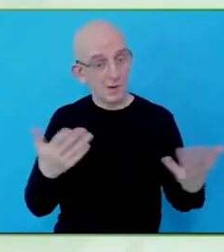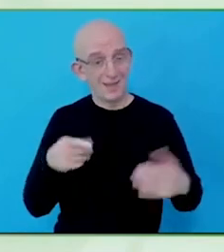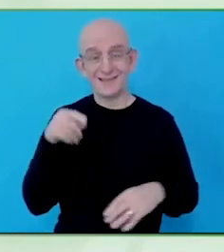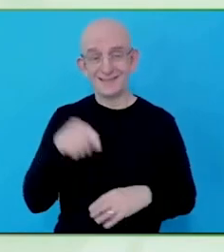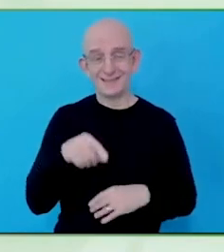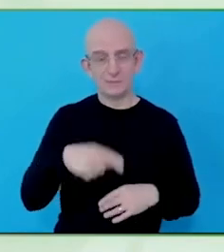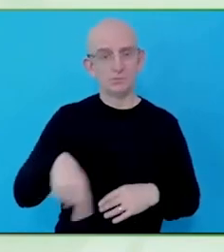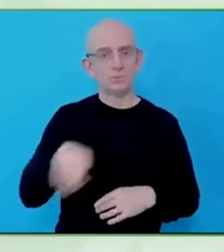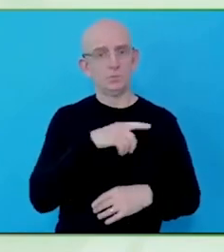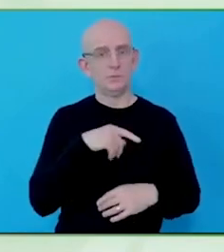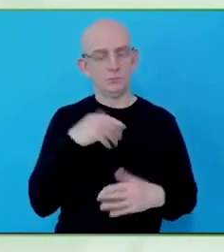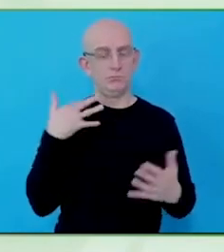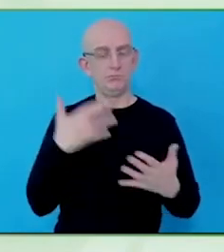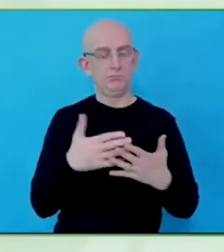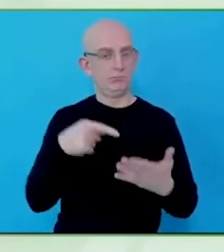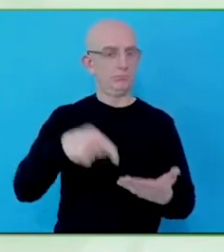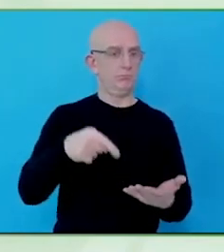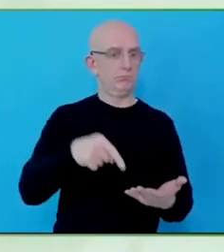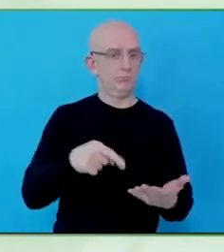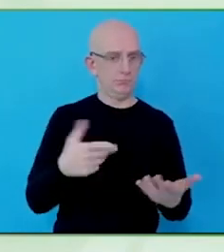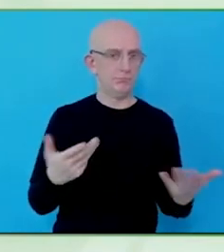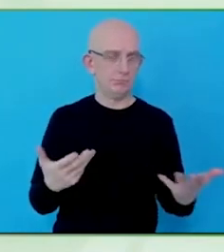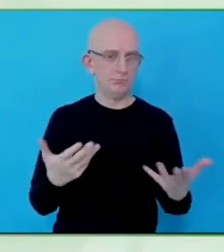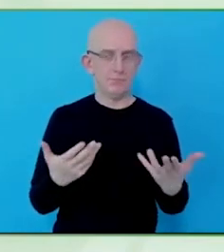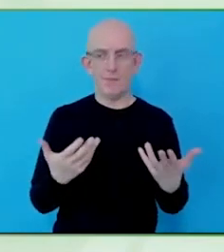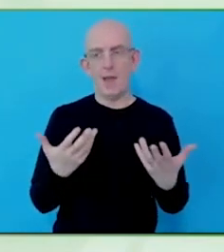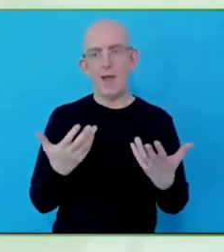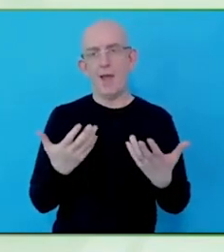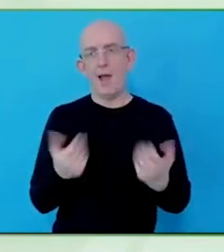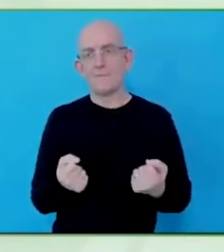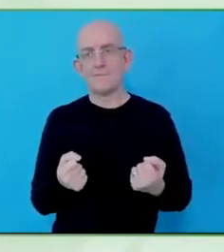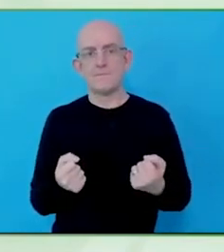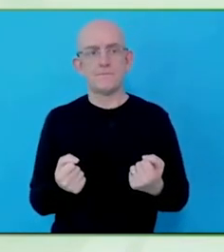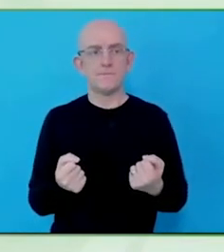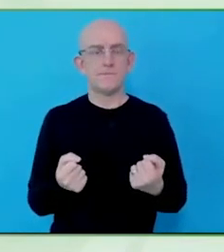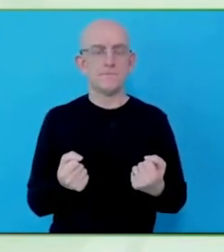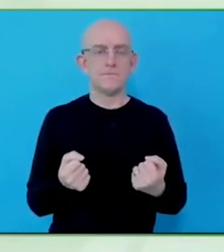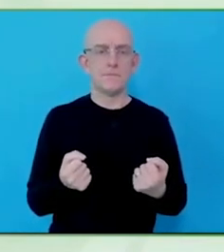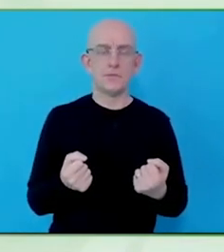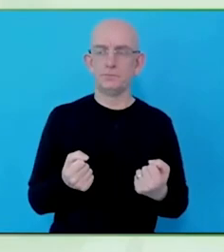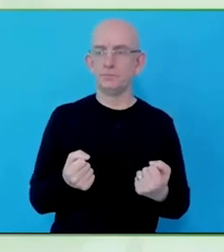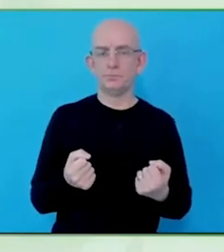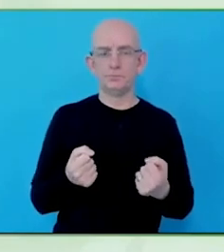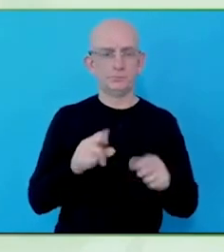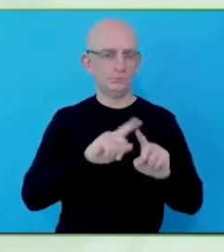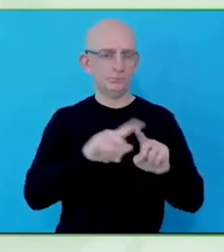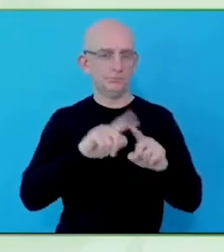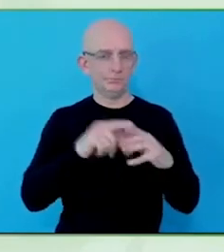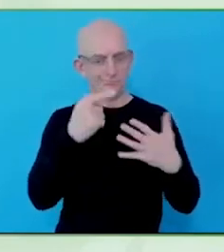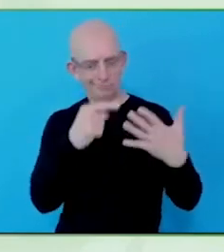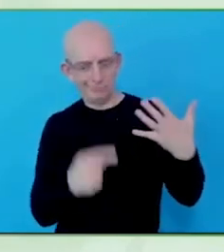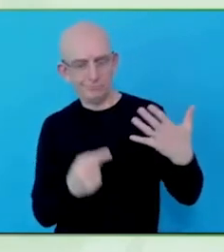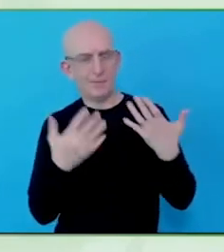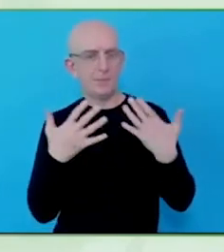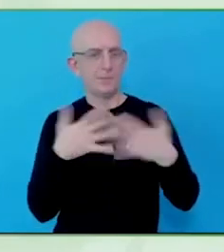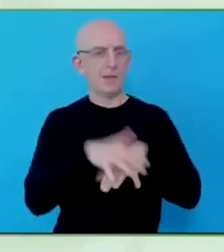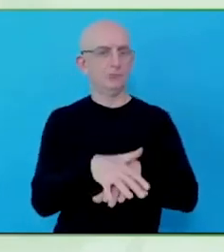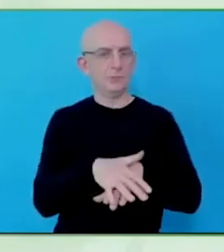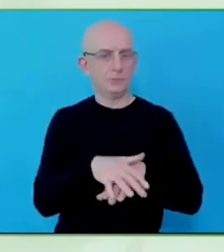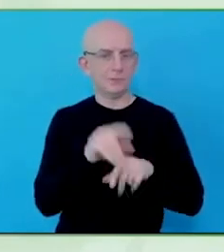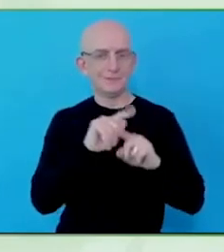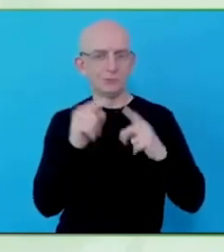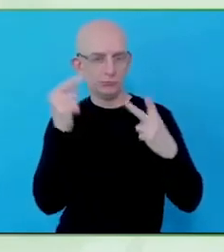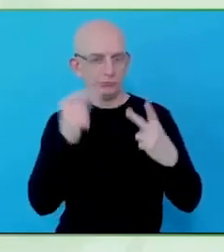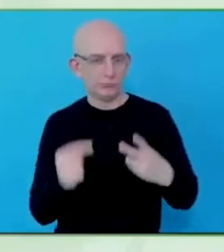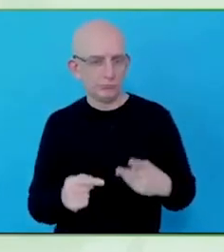suite of different accessibility features. That said, we have the technology, we have the solutions. We still have an information